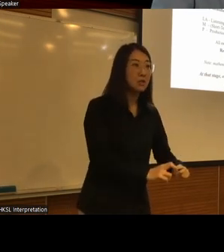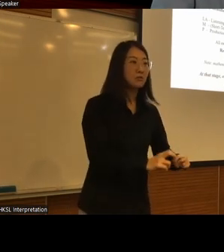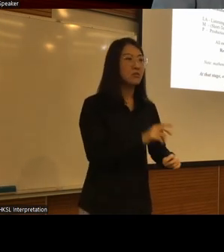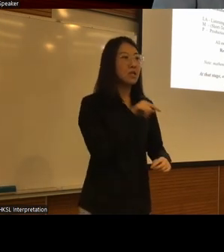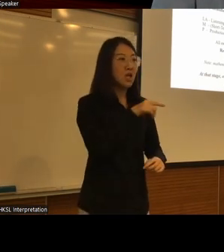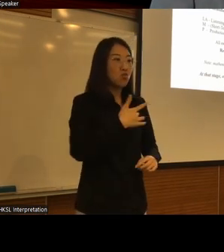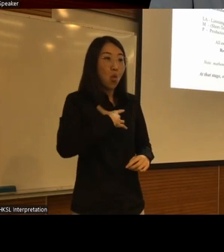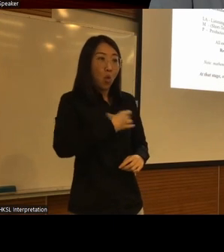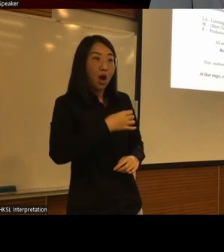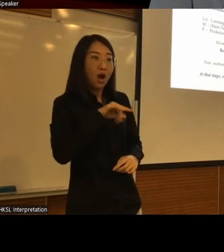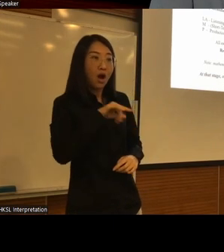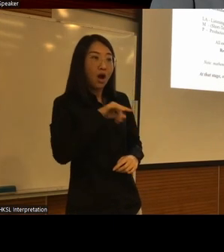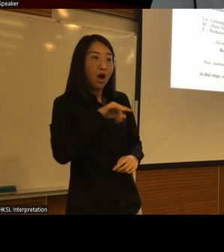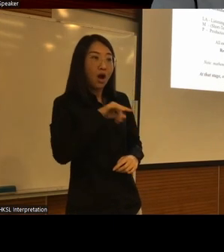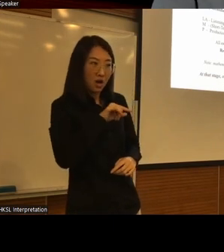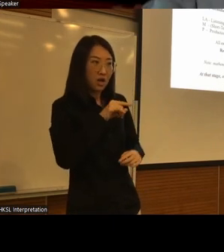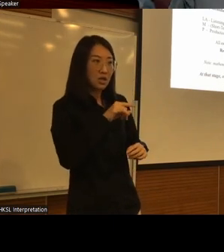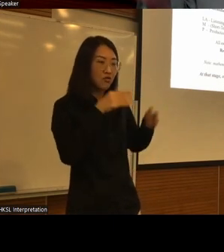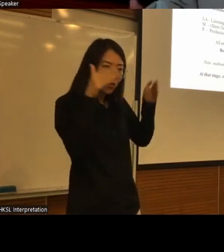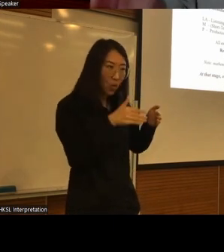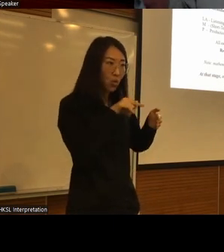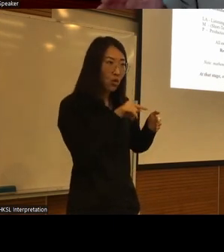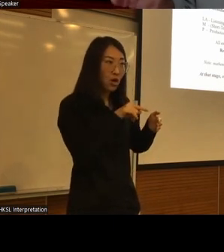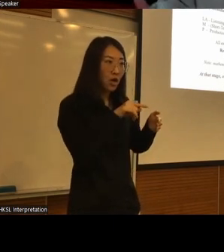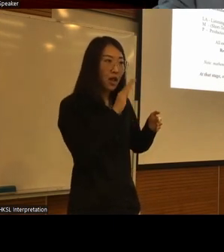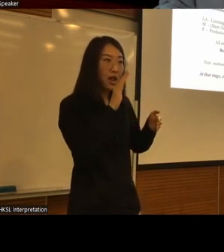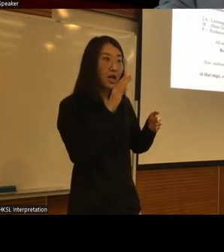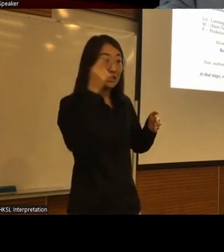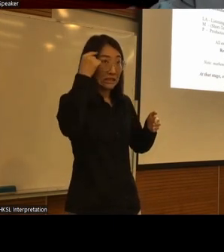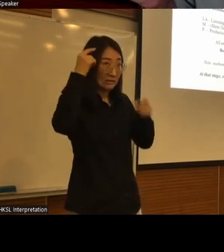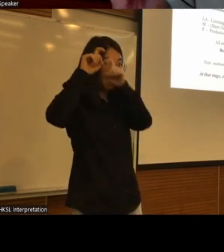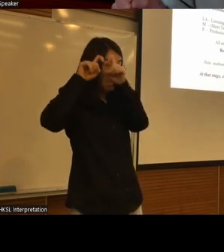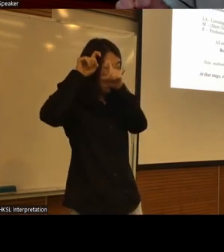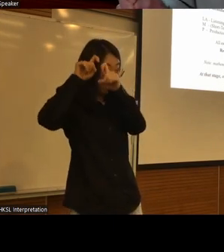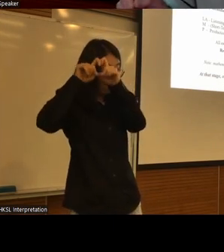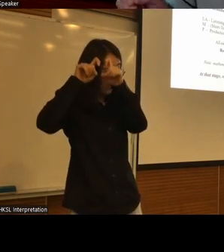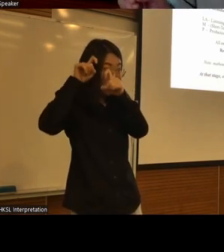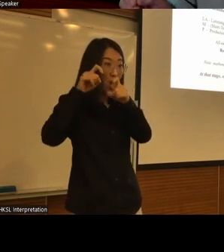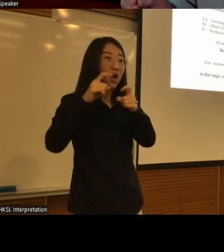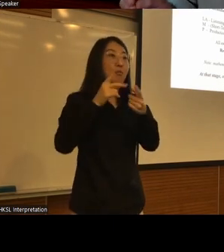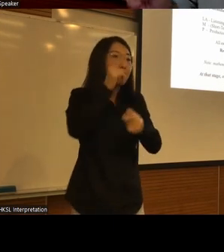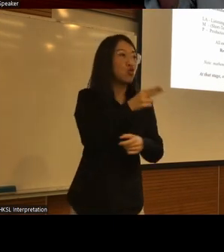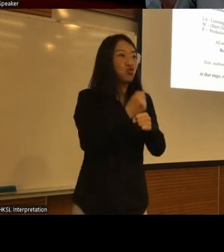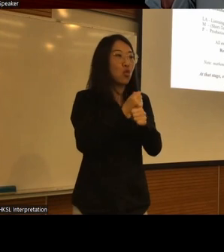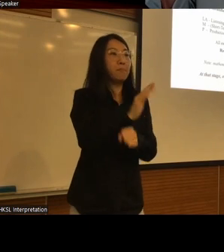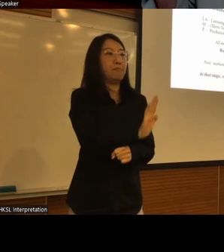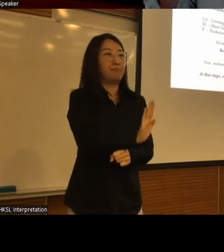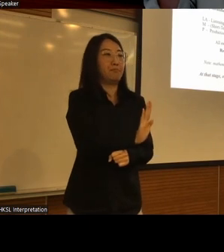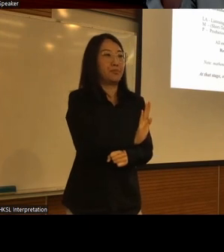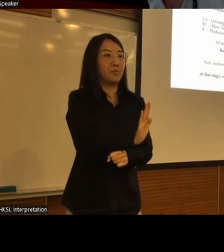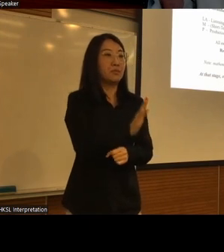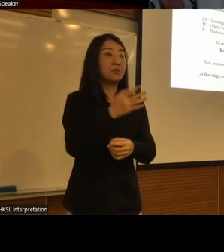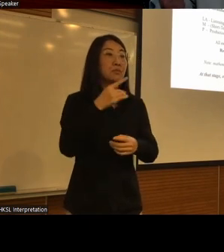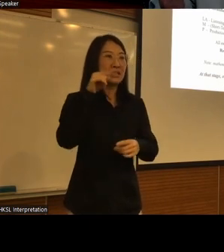mean by functional operations, it doesn't mean distinct cognitive tasks. Cognitive tasks are at a